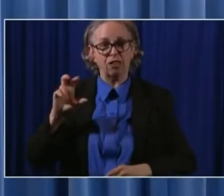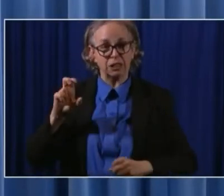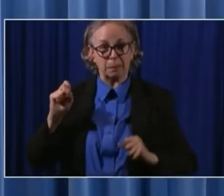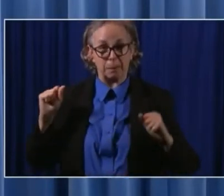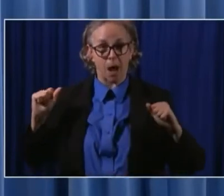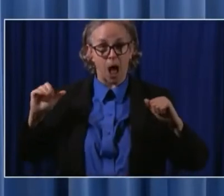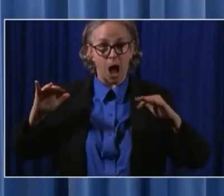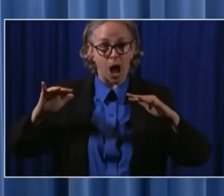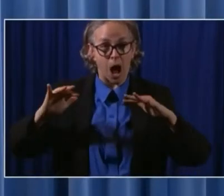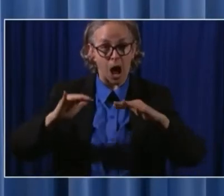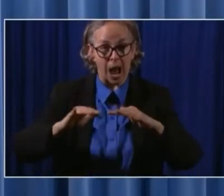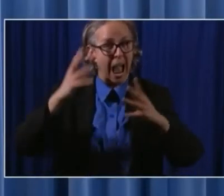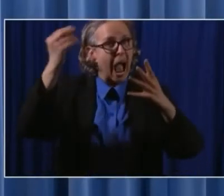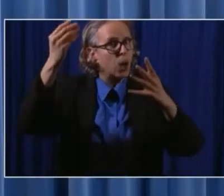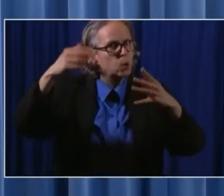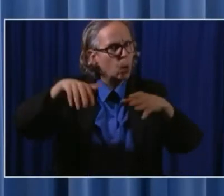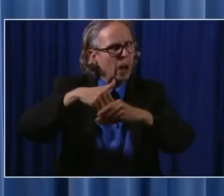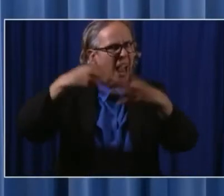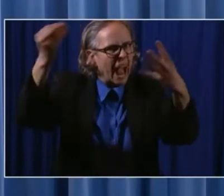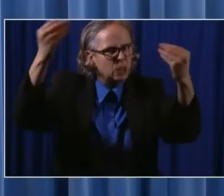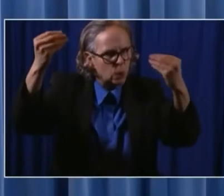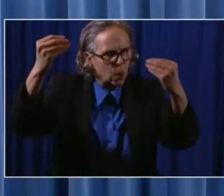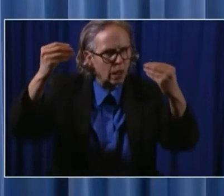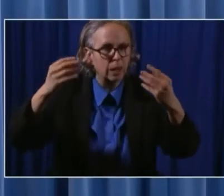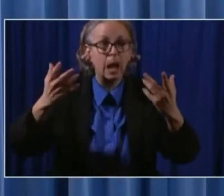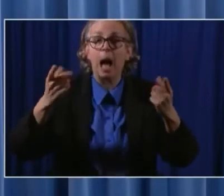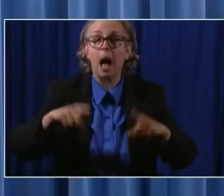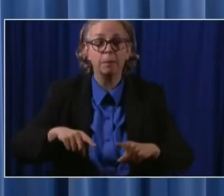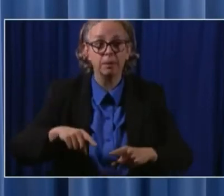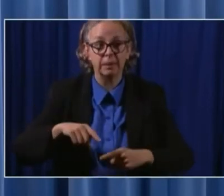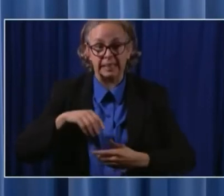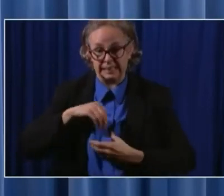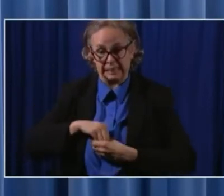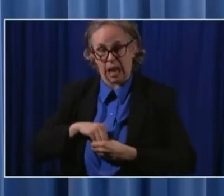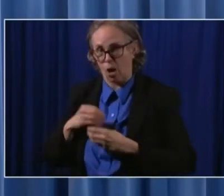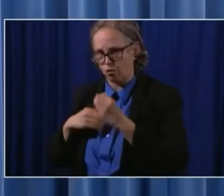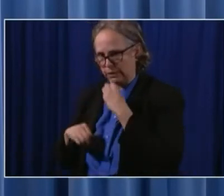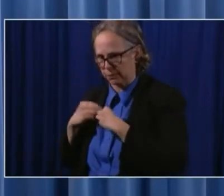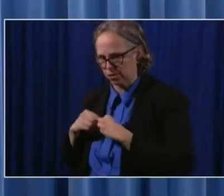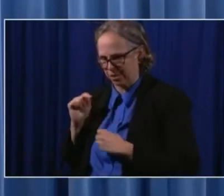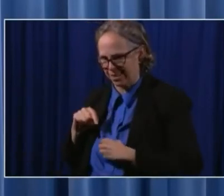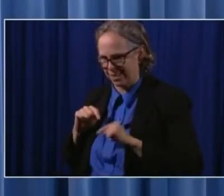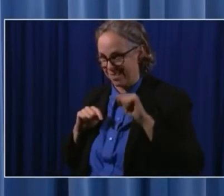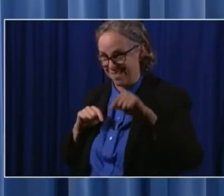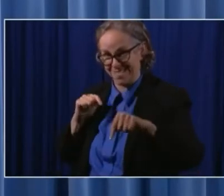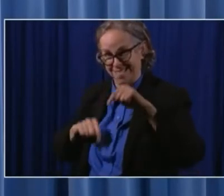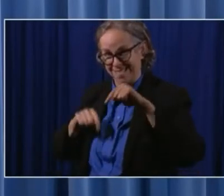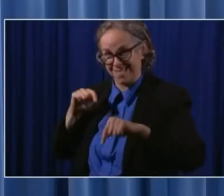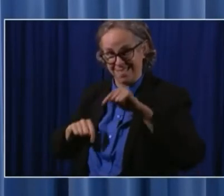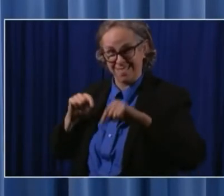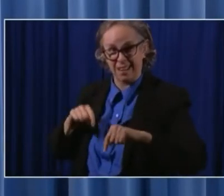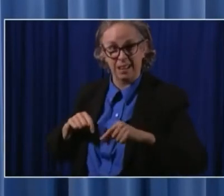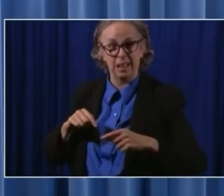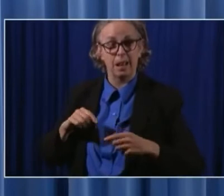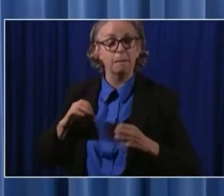reception. Guests came from across the country and internationally to attend. Everyone at the wedding was offered a mask. Many did not use